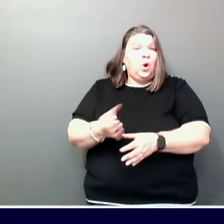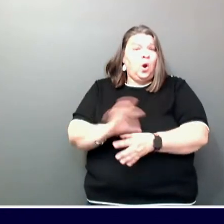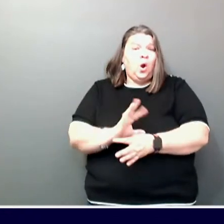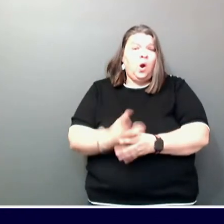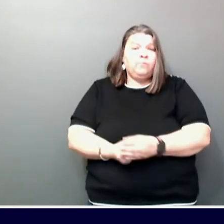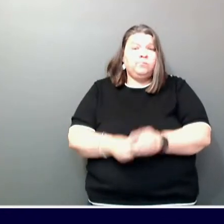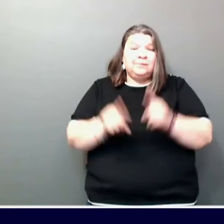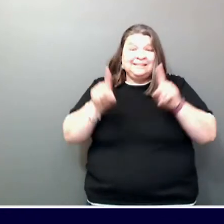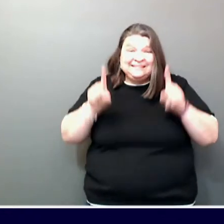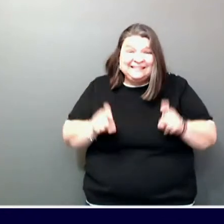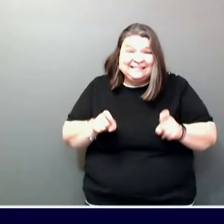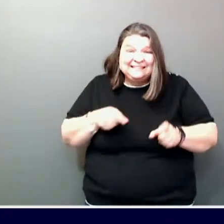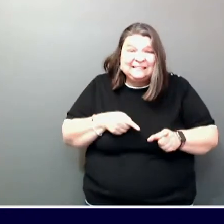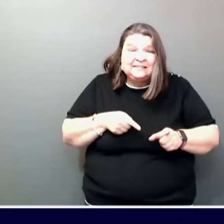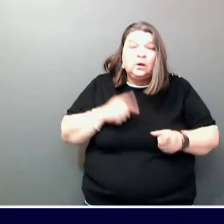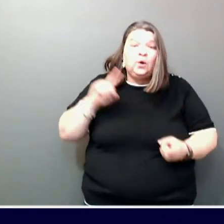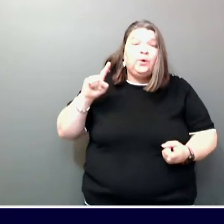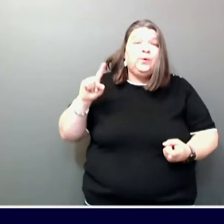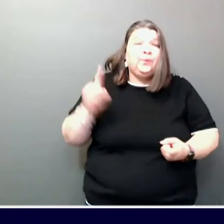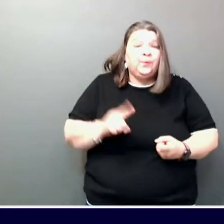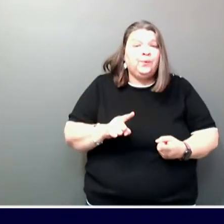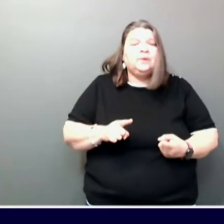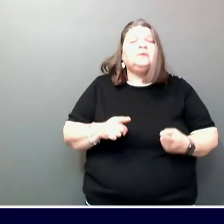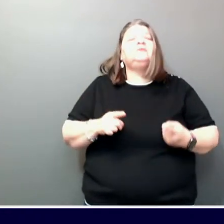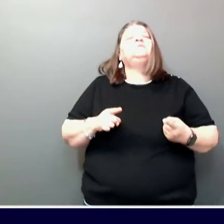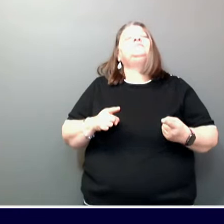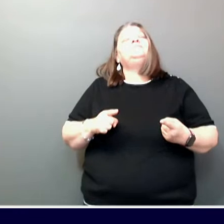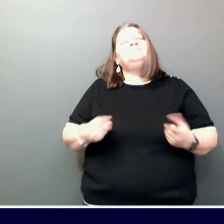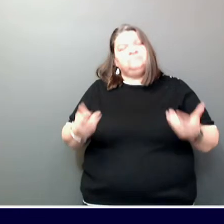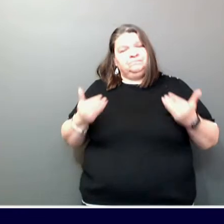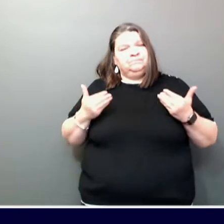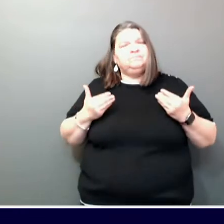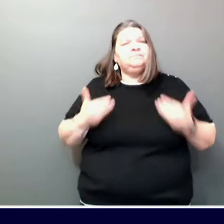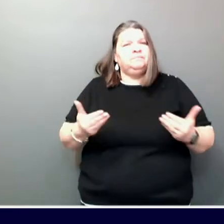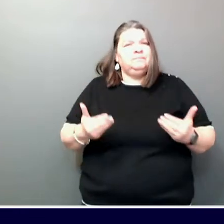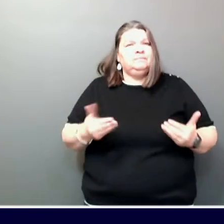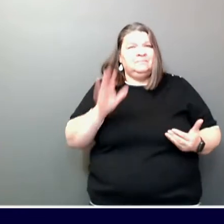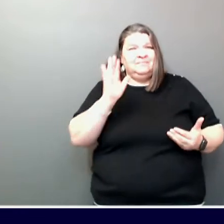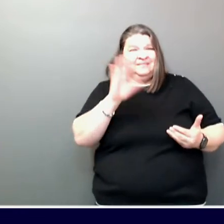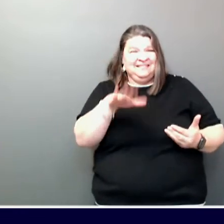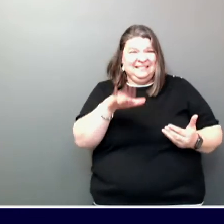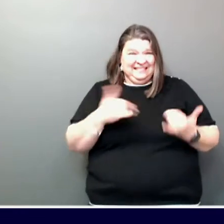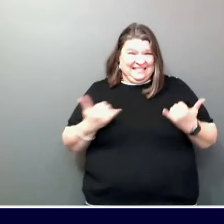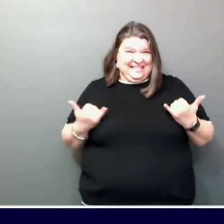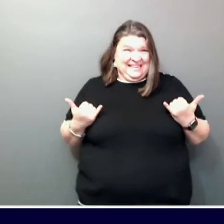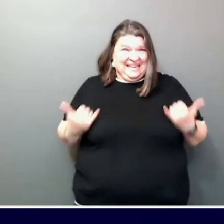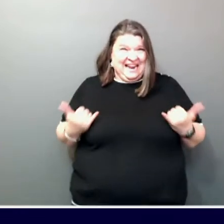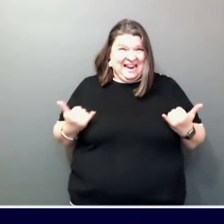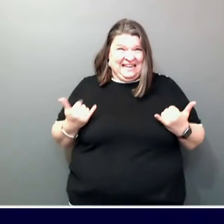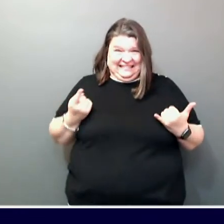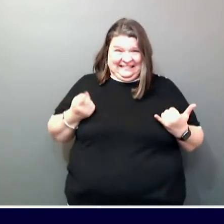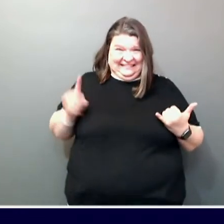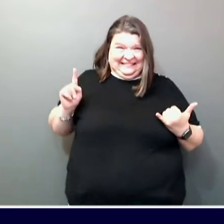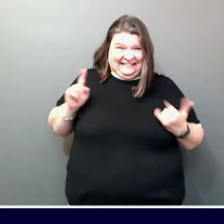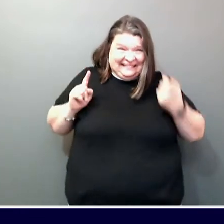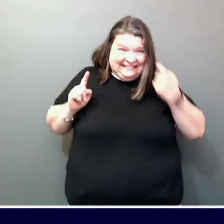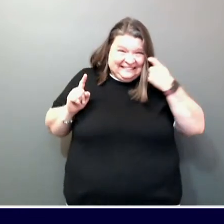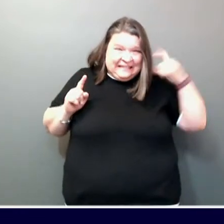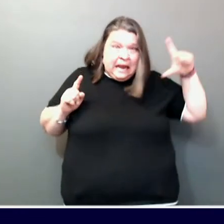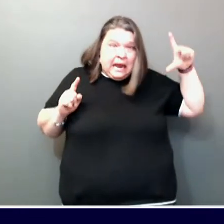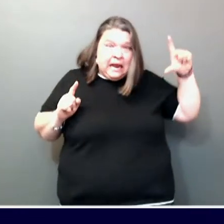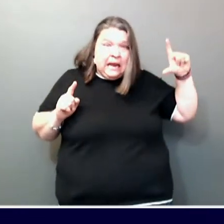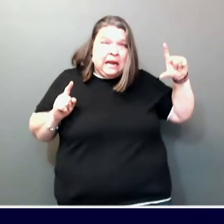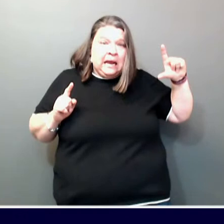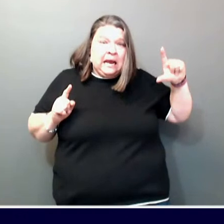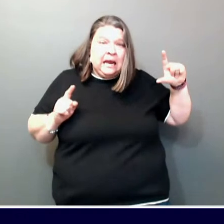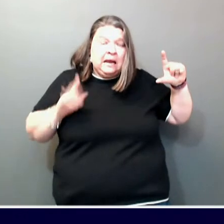favorable, but let's see if they are lasting, especially after next week's vacation. In short, the